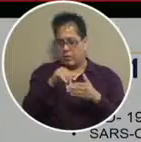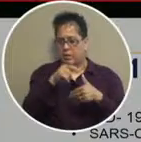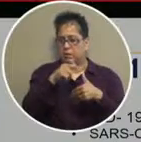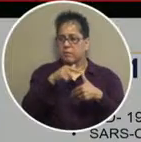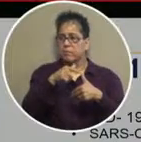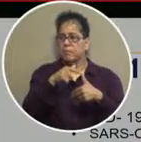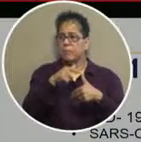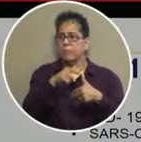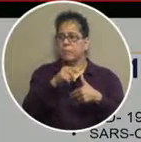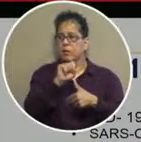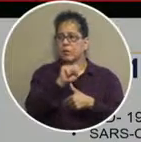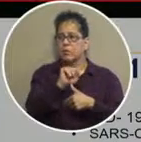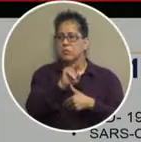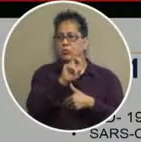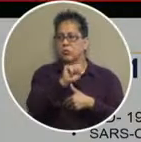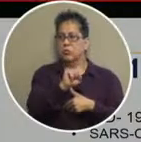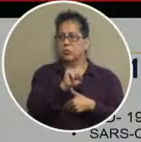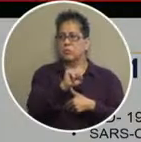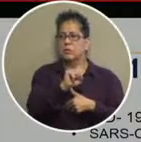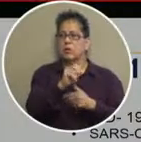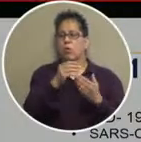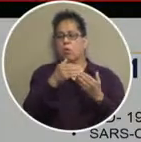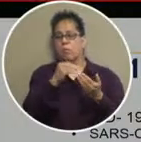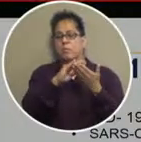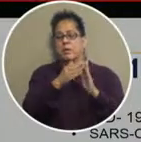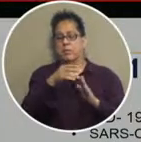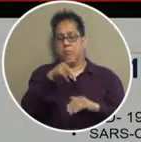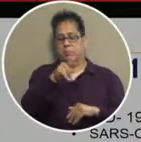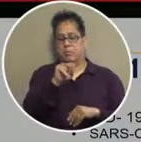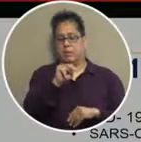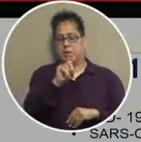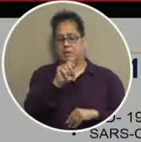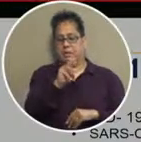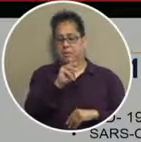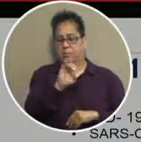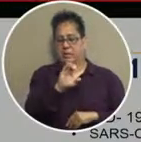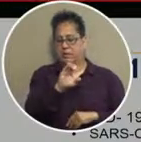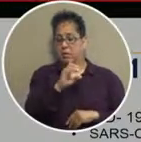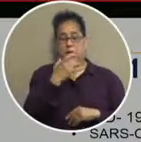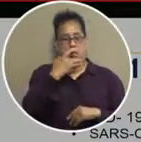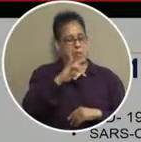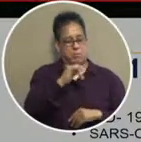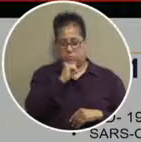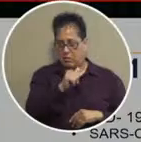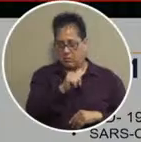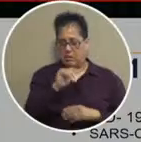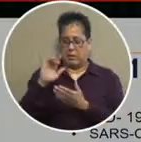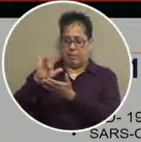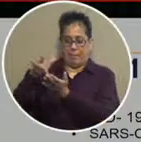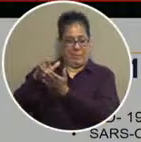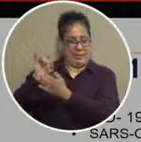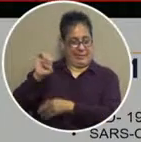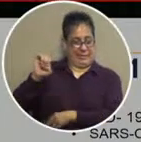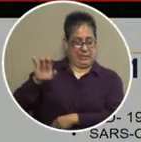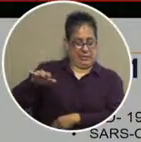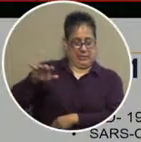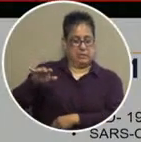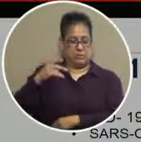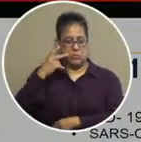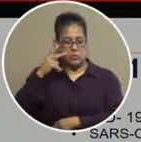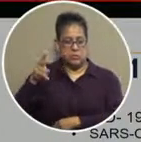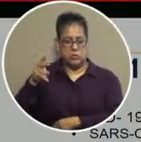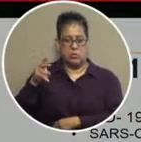possibility of become a pandemic, but fortunately it didn't. The Middle East later on, we saw